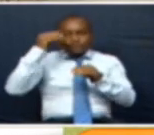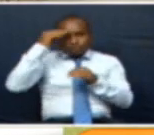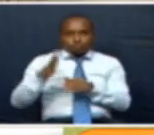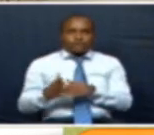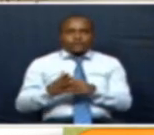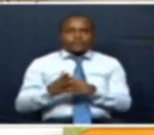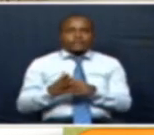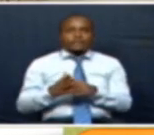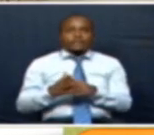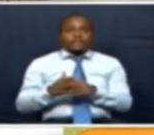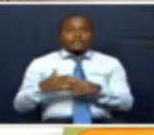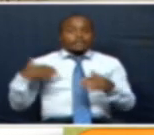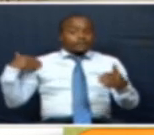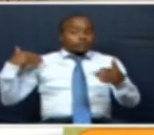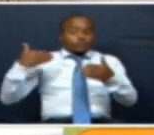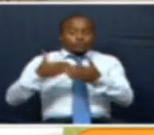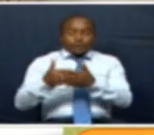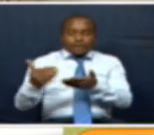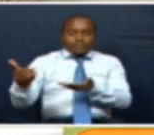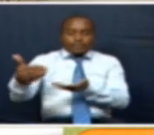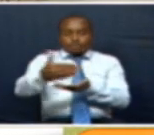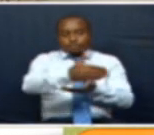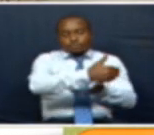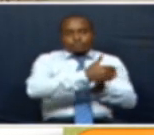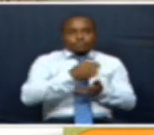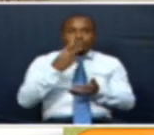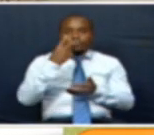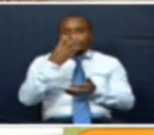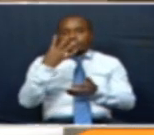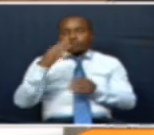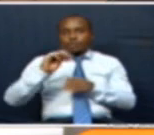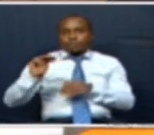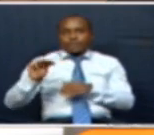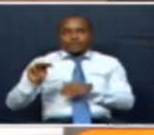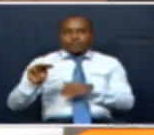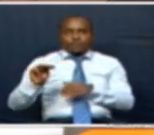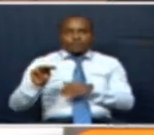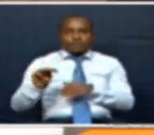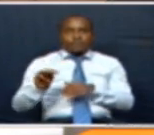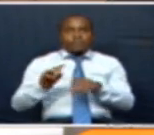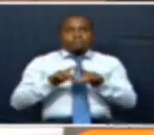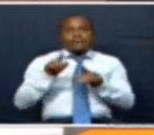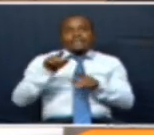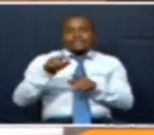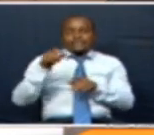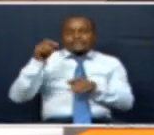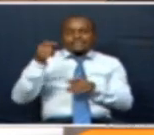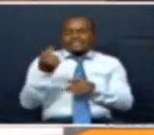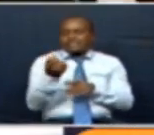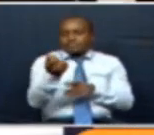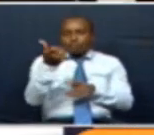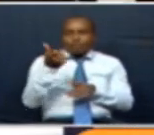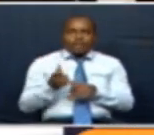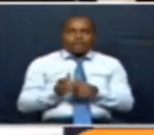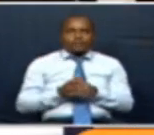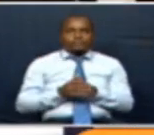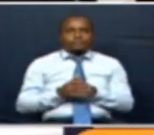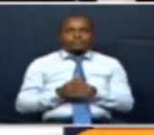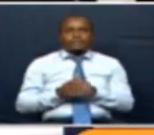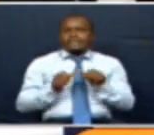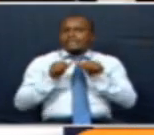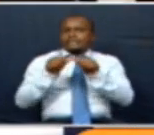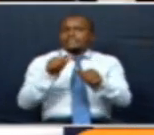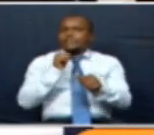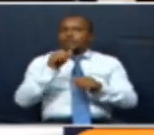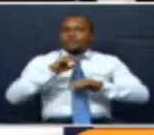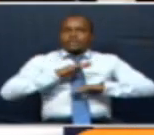alumnas, so far managing to raise 24 million shillings. This, though, only a drop in the ocean. It's still not enough